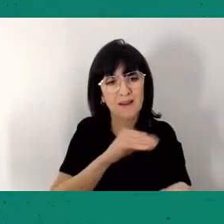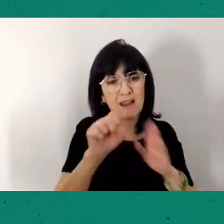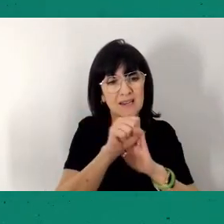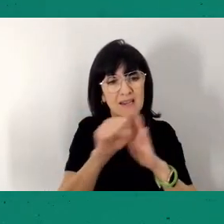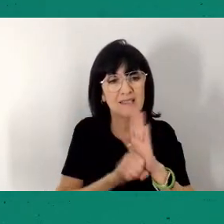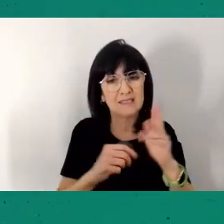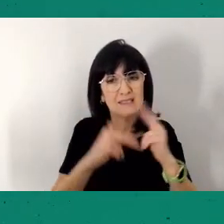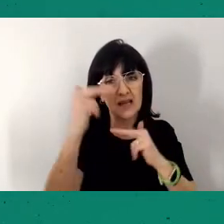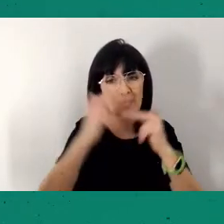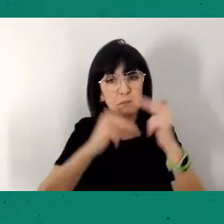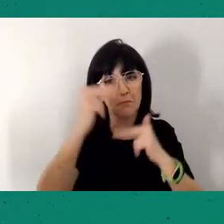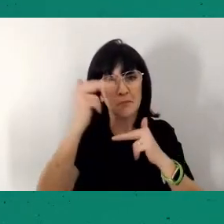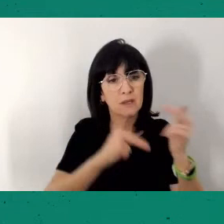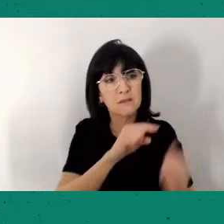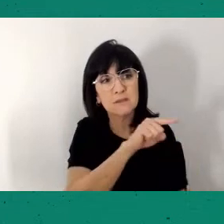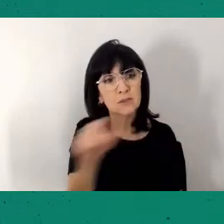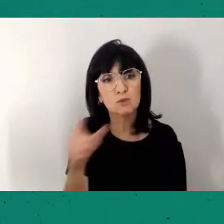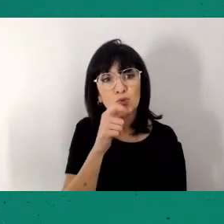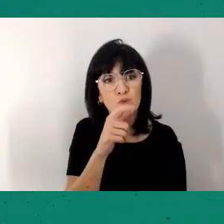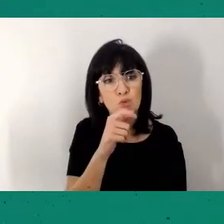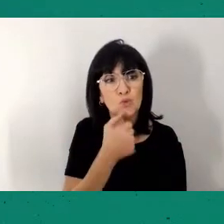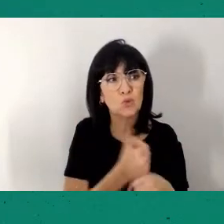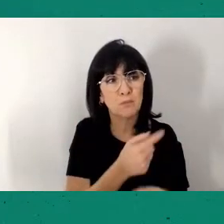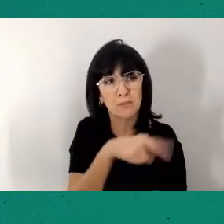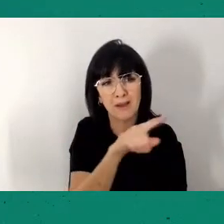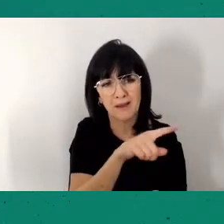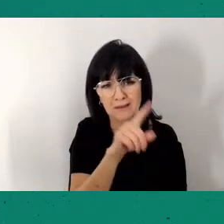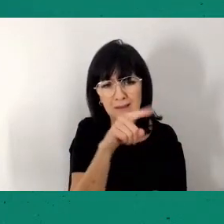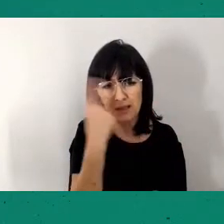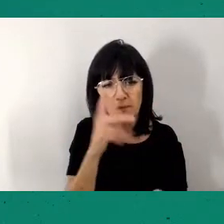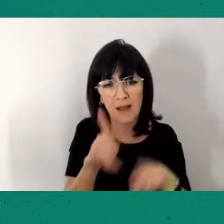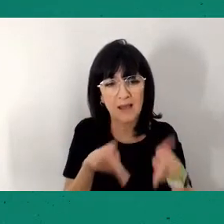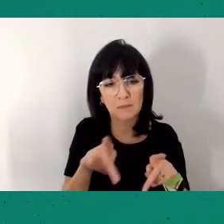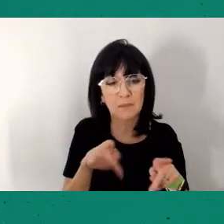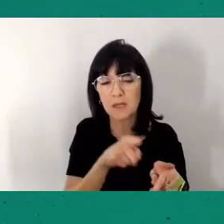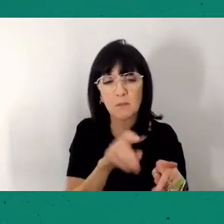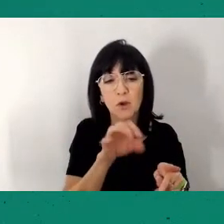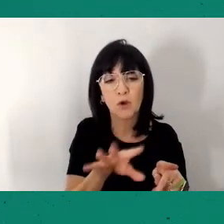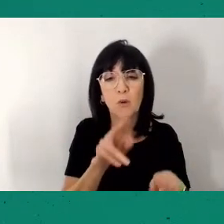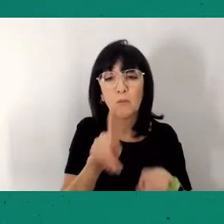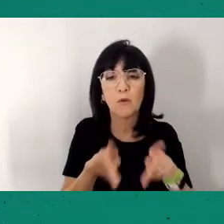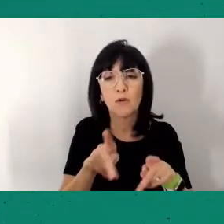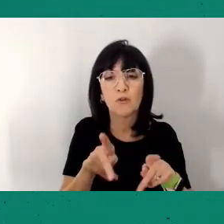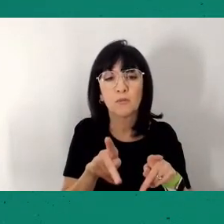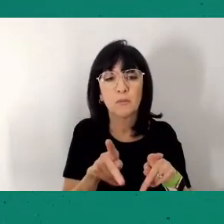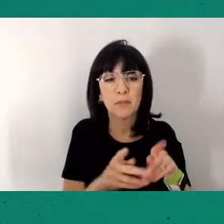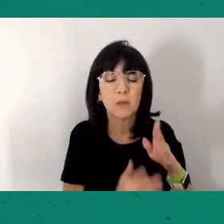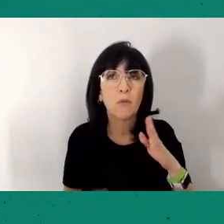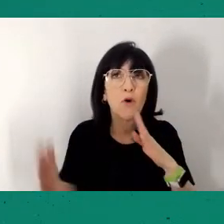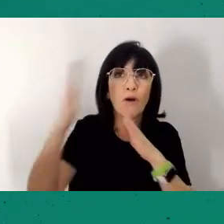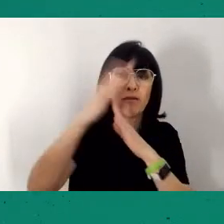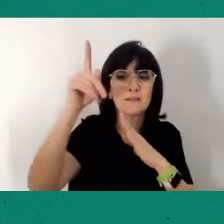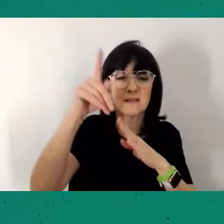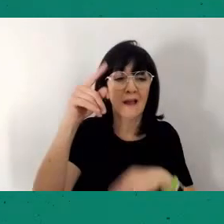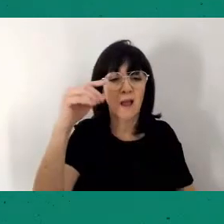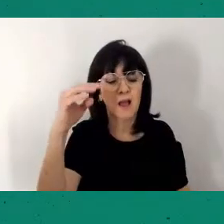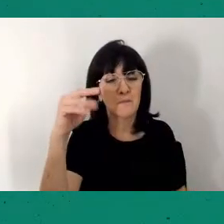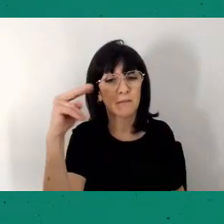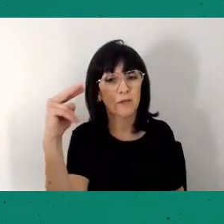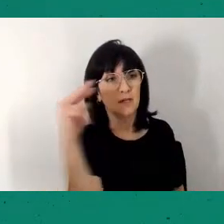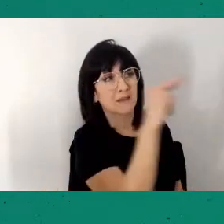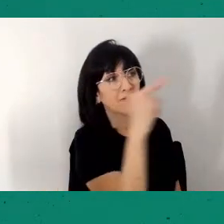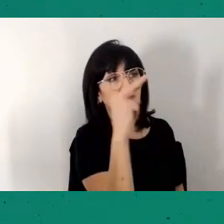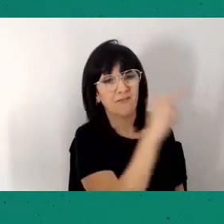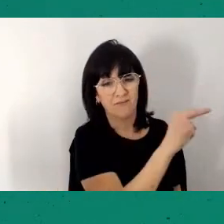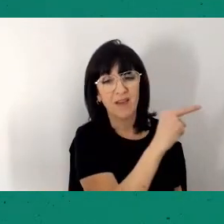the people on the very top facing the east, because that was an African tradition. But anyway, there are lots of things